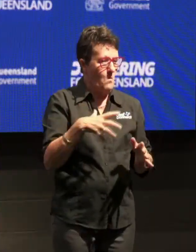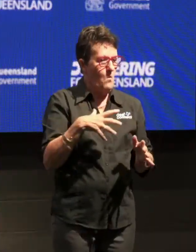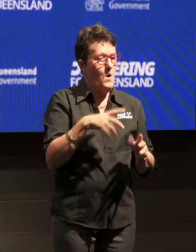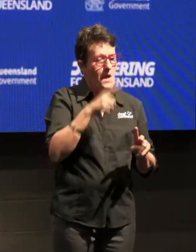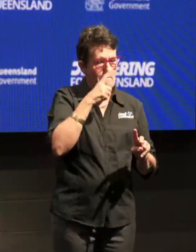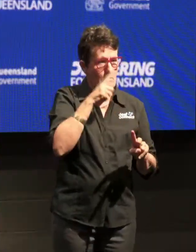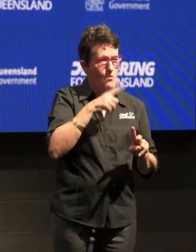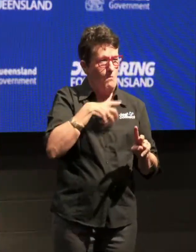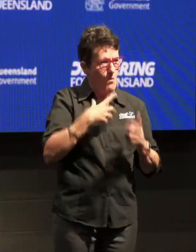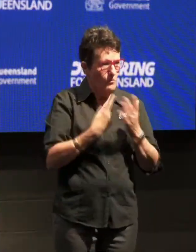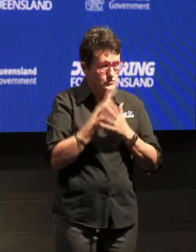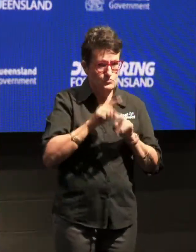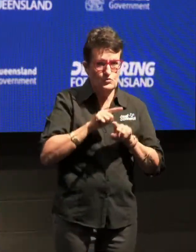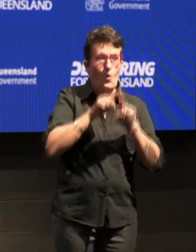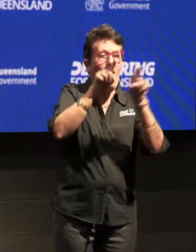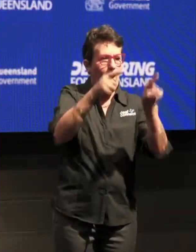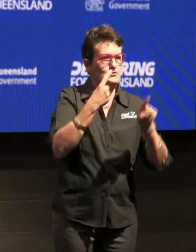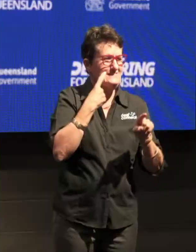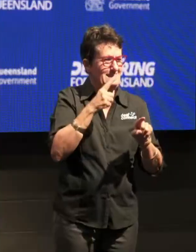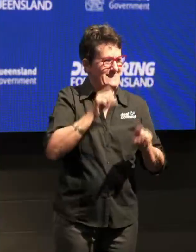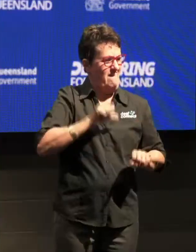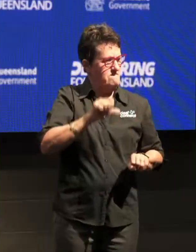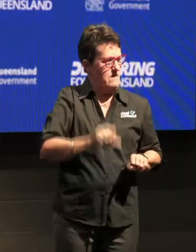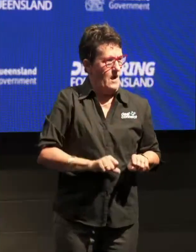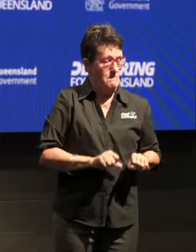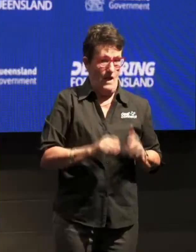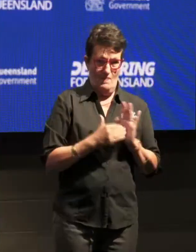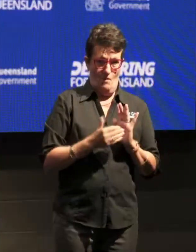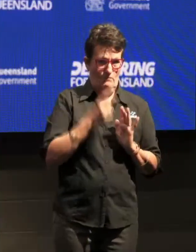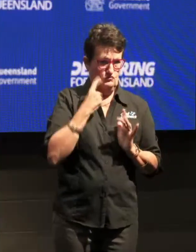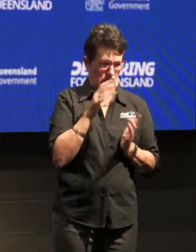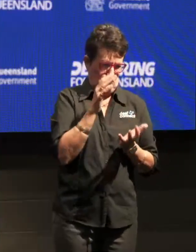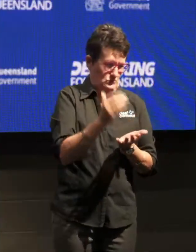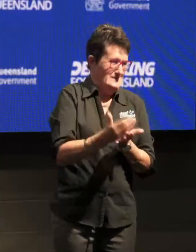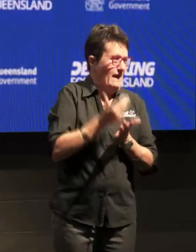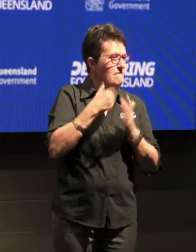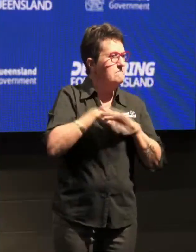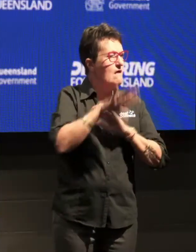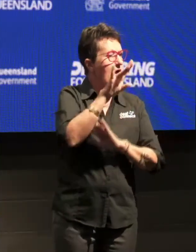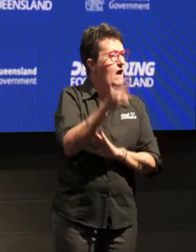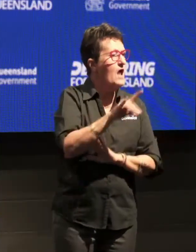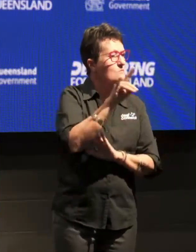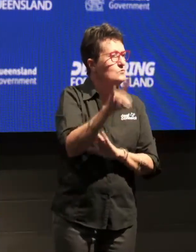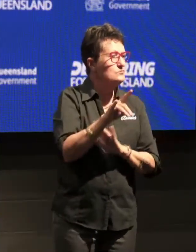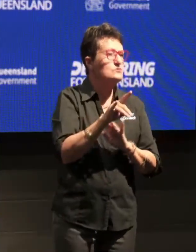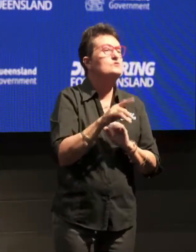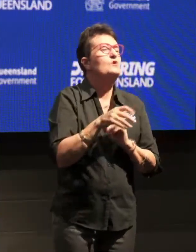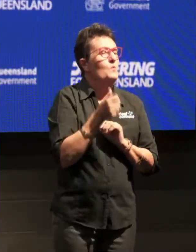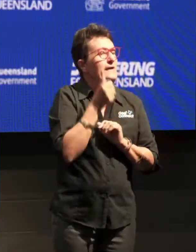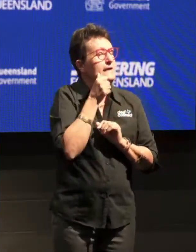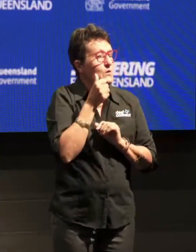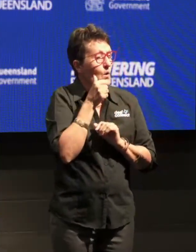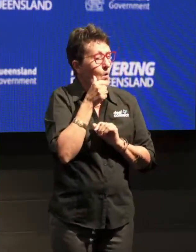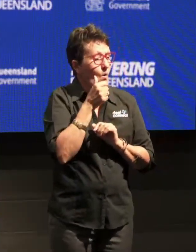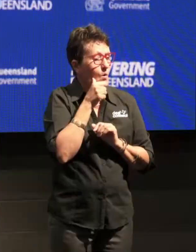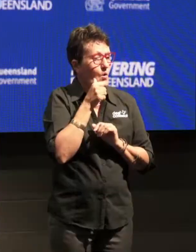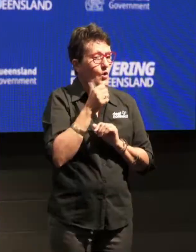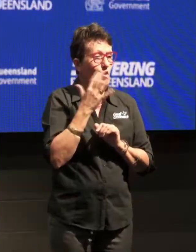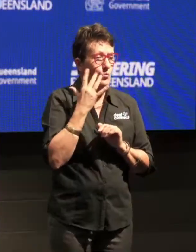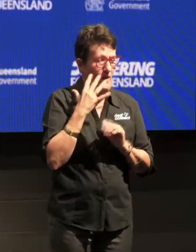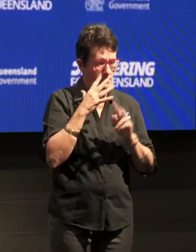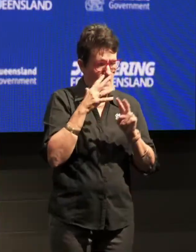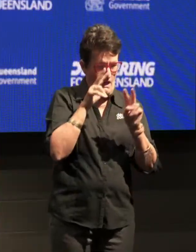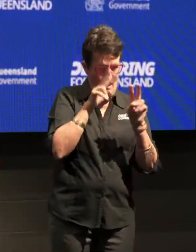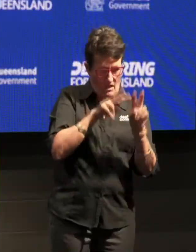stock. And right now, they're desperately trying to save their animals, and we don't, we're under no illusions that when they